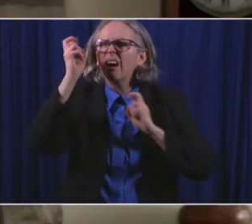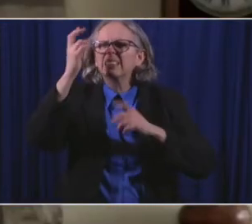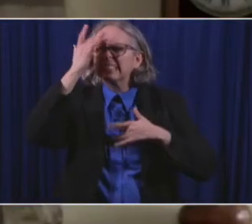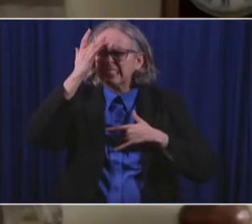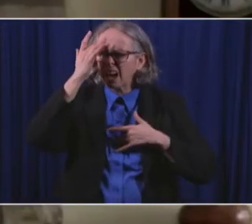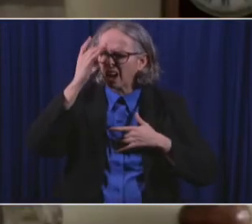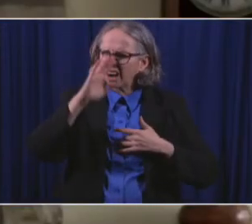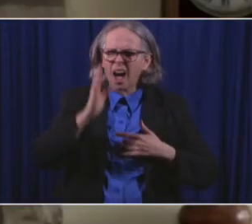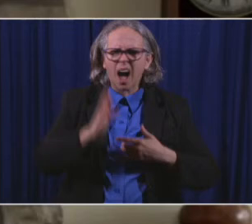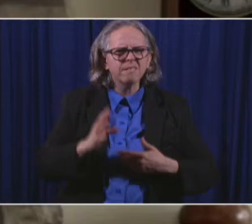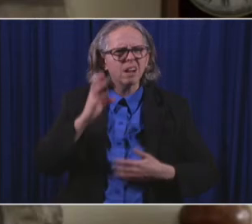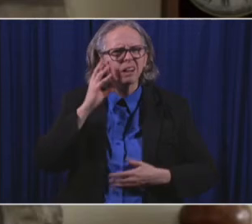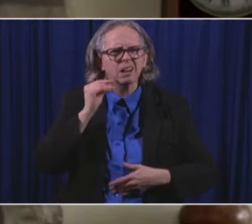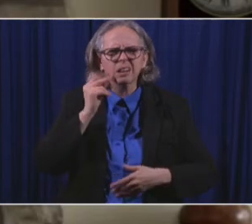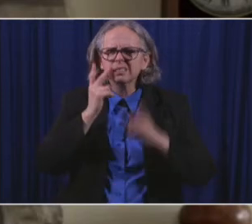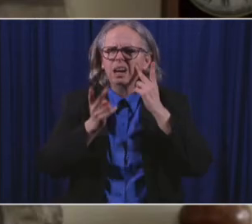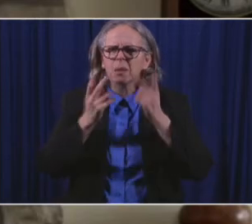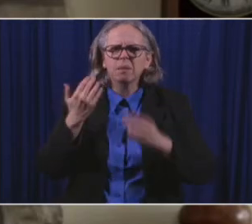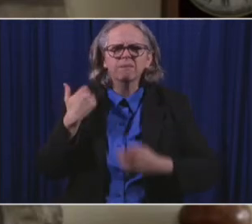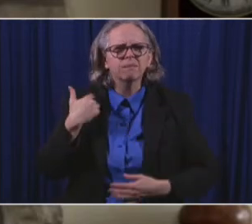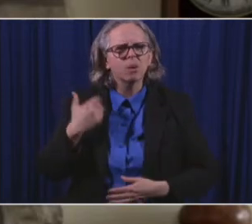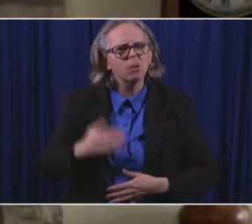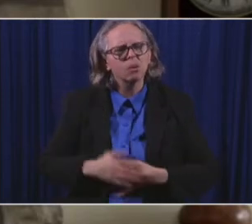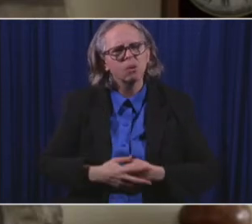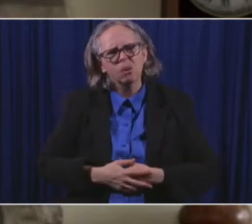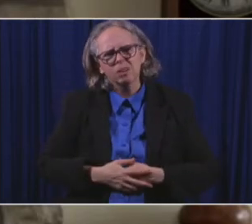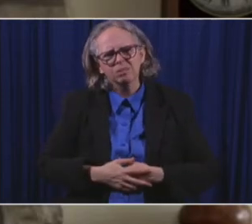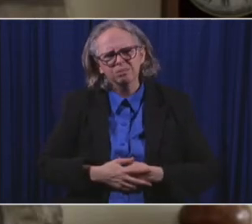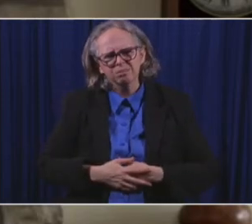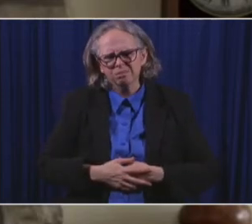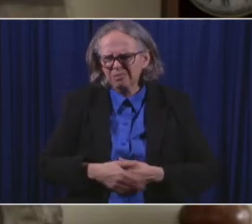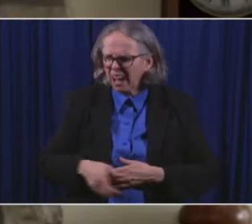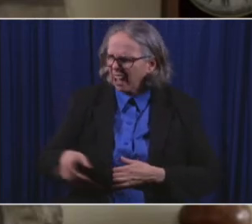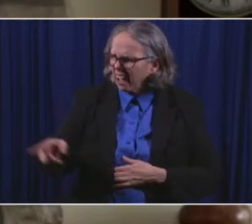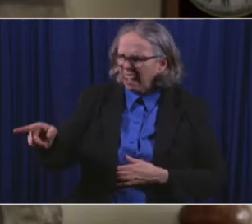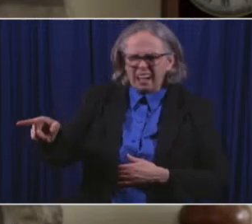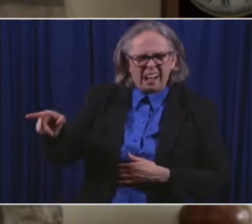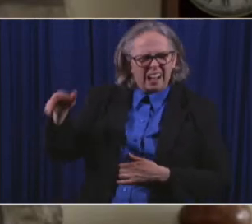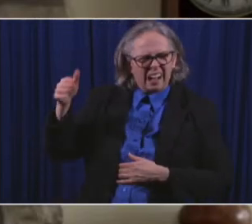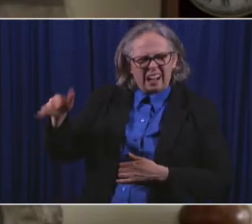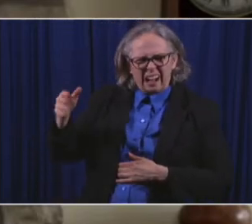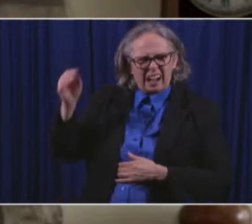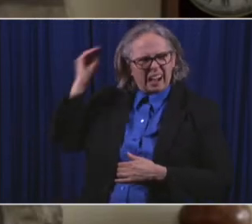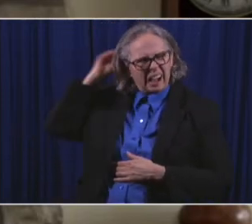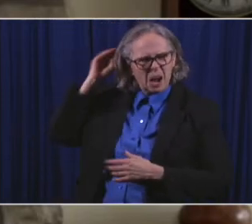Wow. Yeah, that's got to get everyone's attention, I would think.